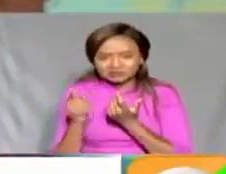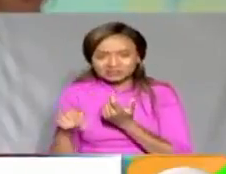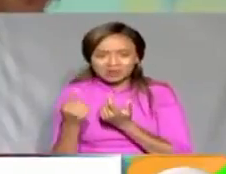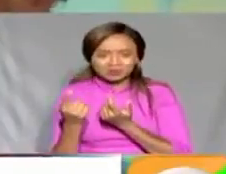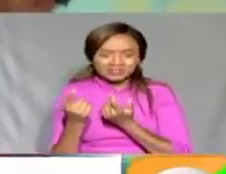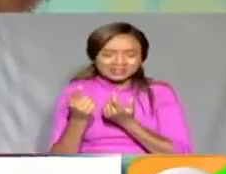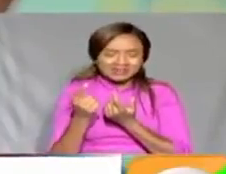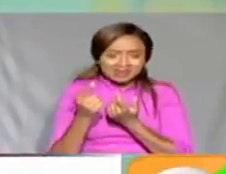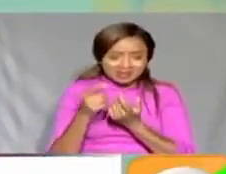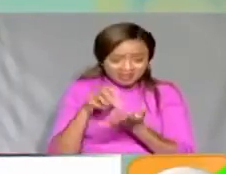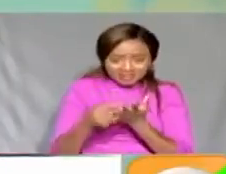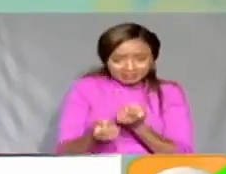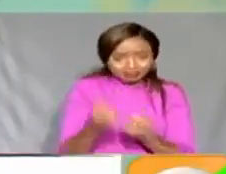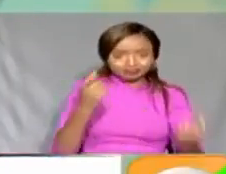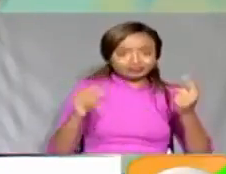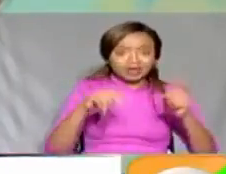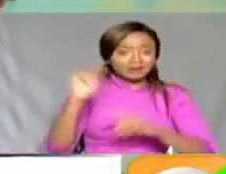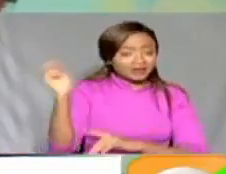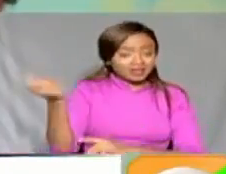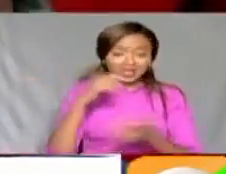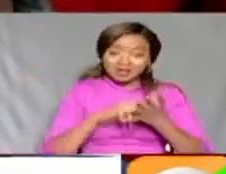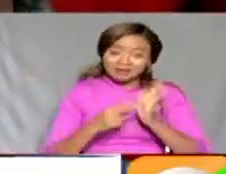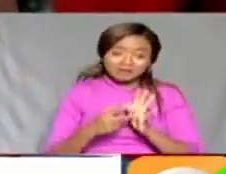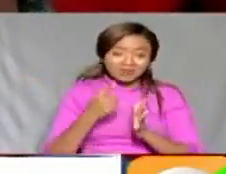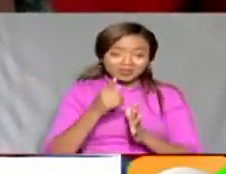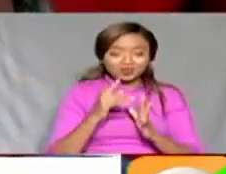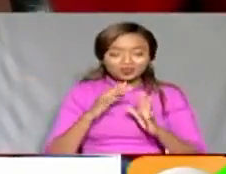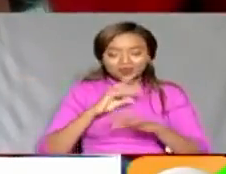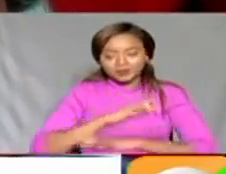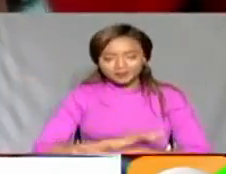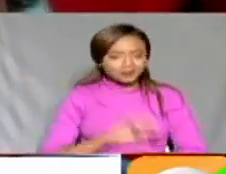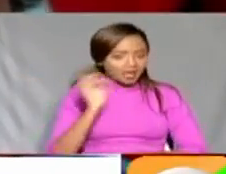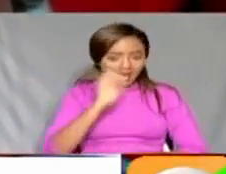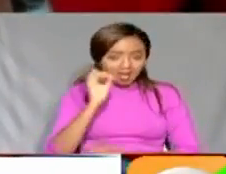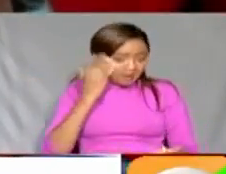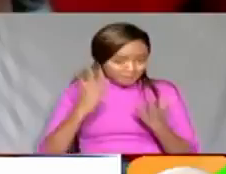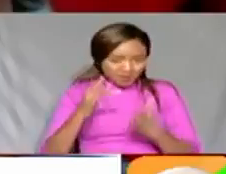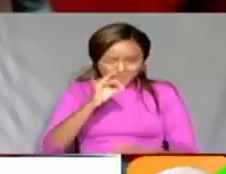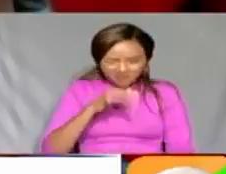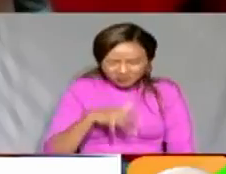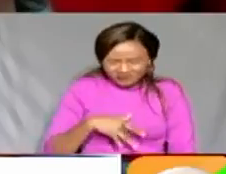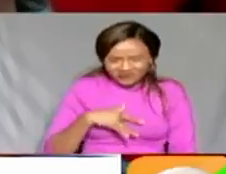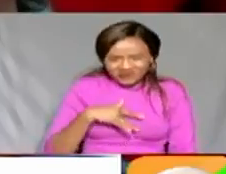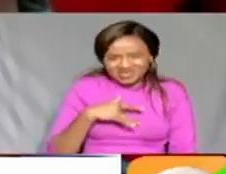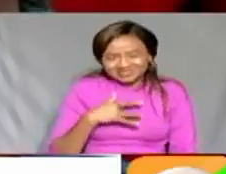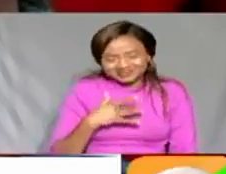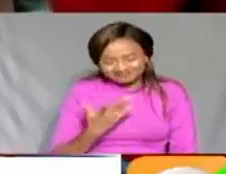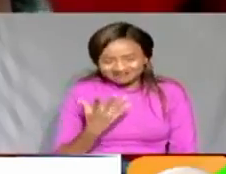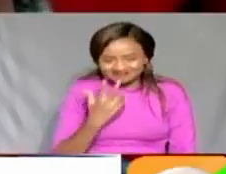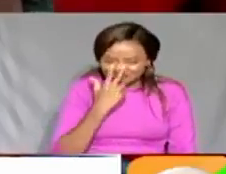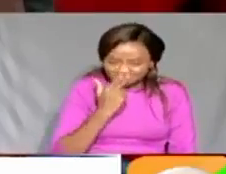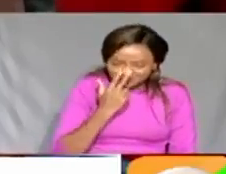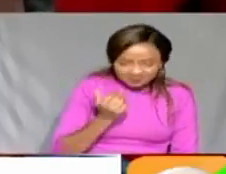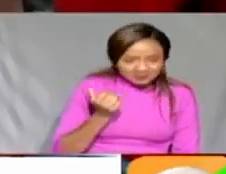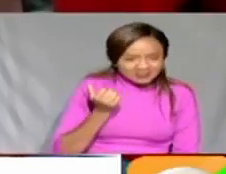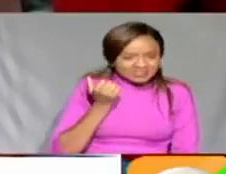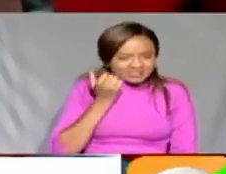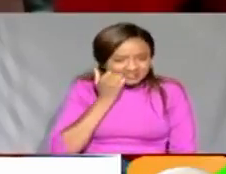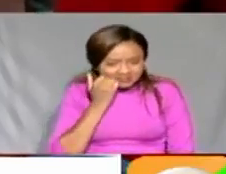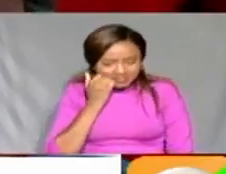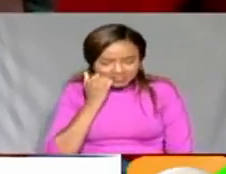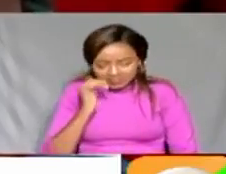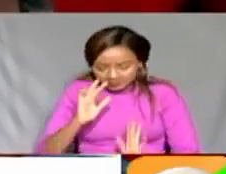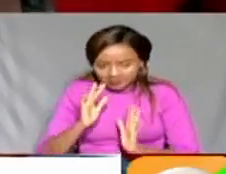cases in Kenya, so they should not be complacent. If people do have symptoms, they should really, what we call,